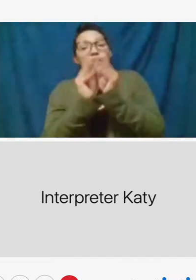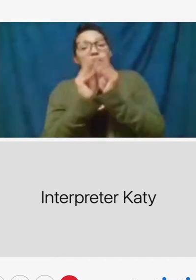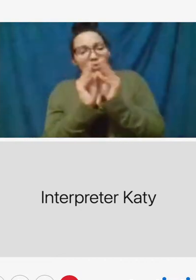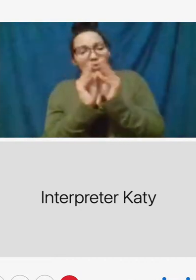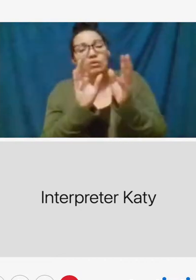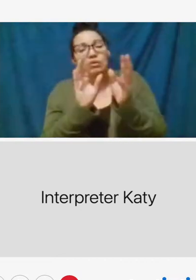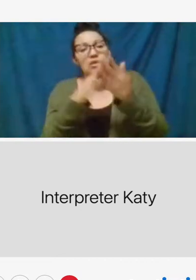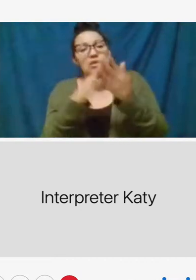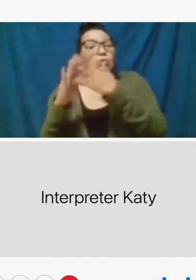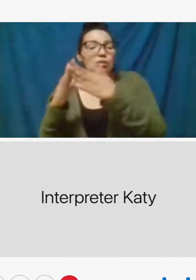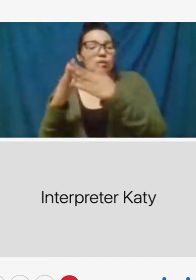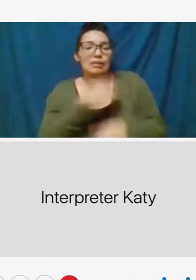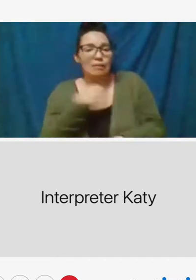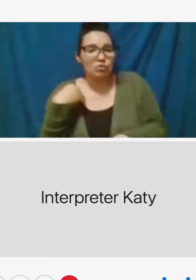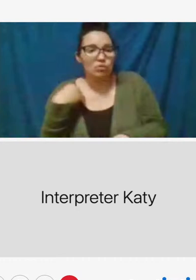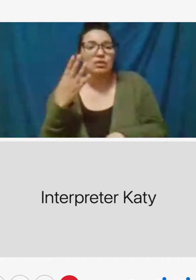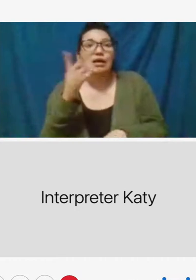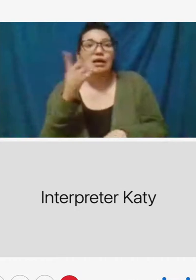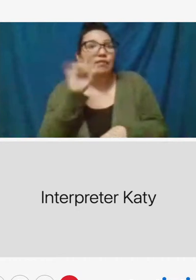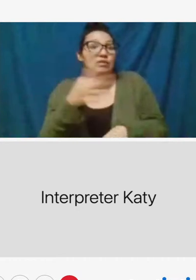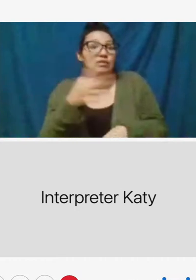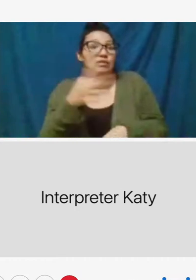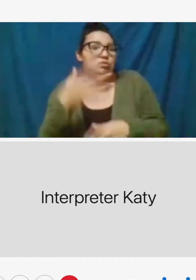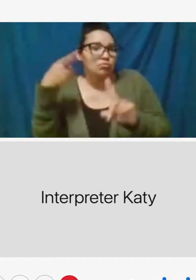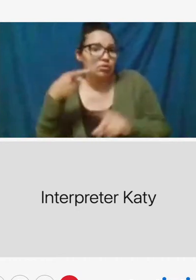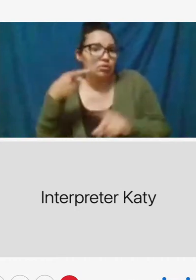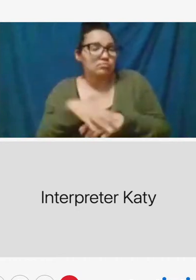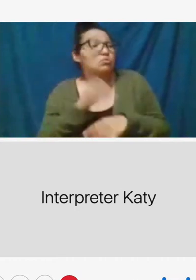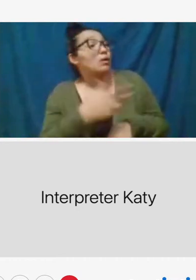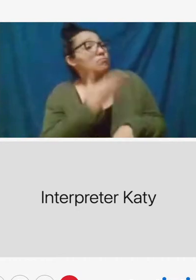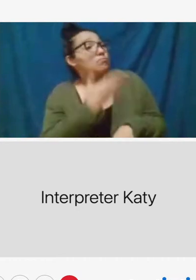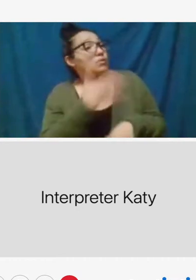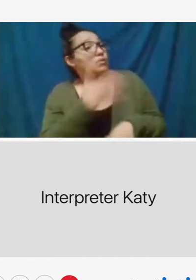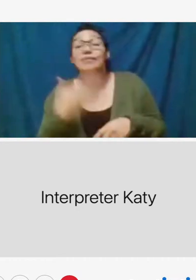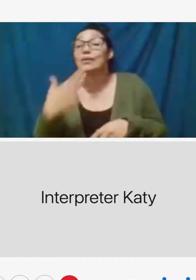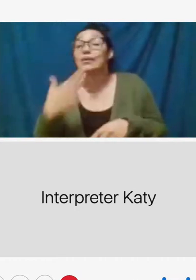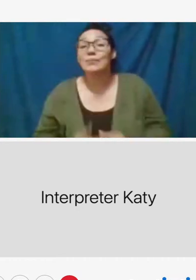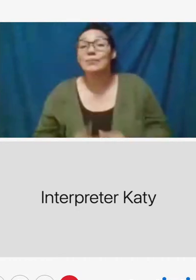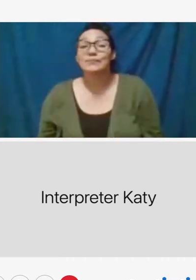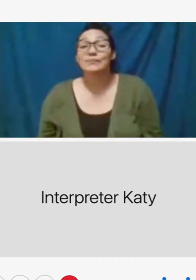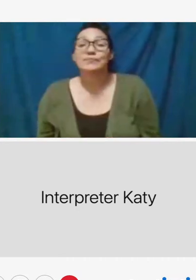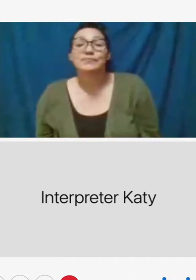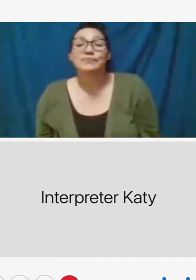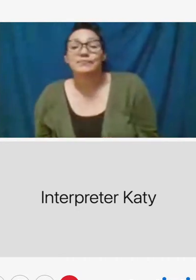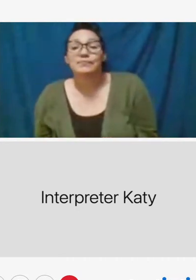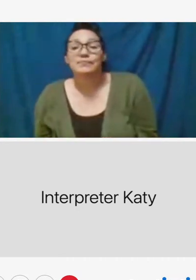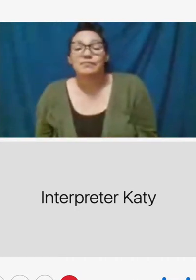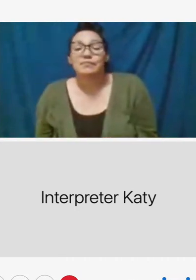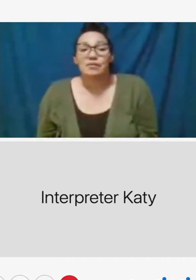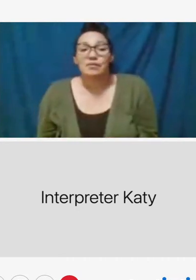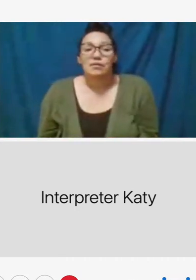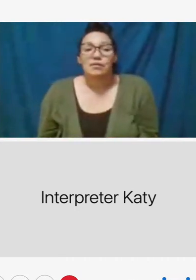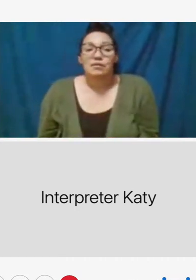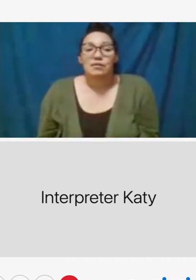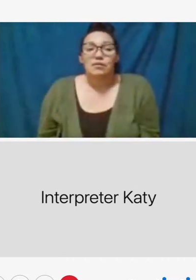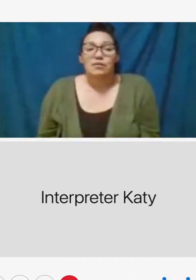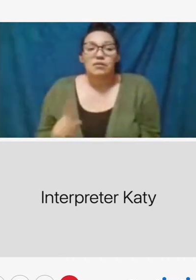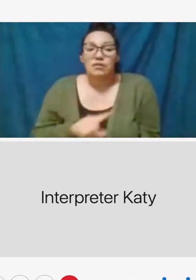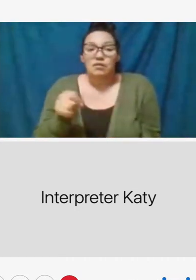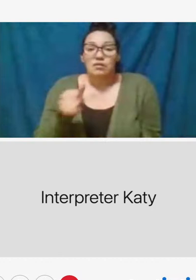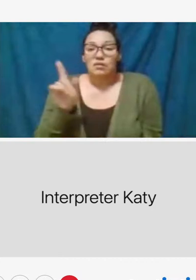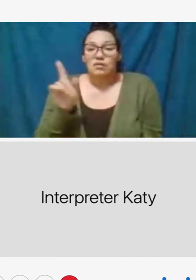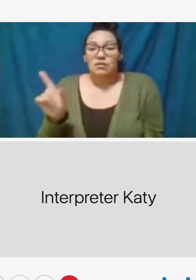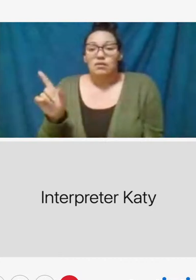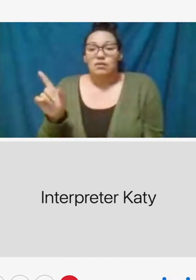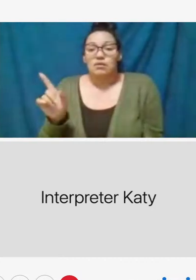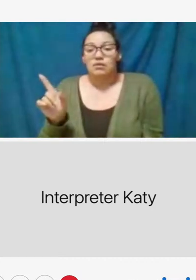great Point awesome thank you point thank you okay Miss har well I'm just going to the first thing I'm going